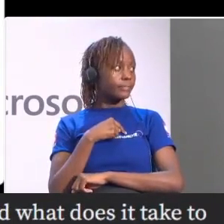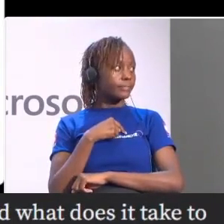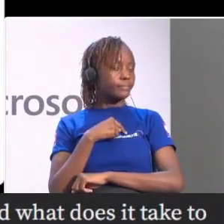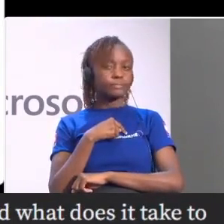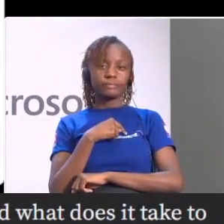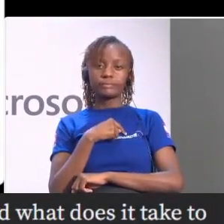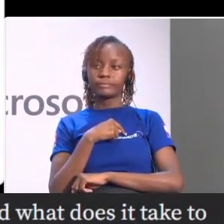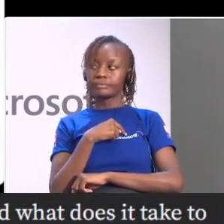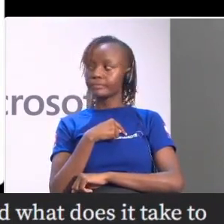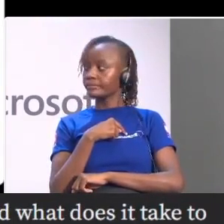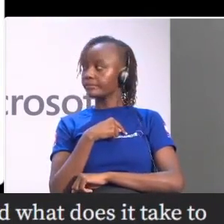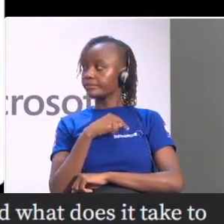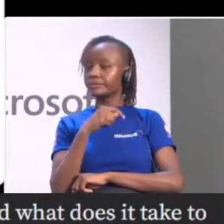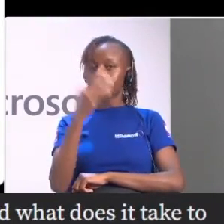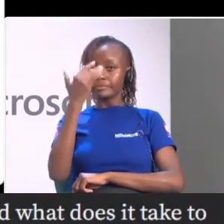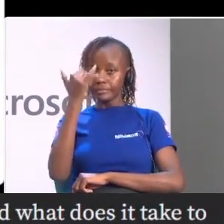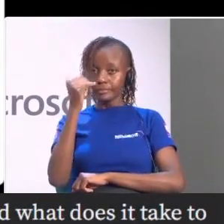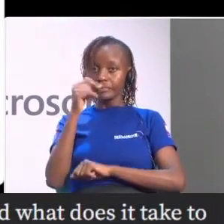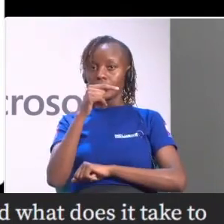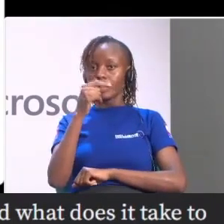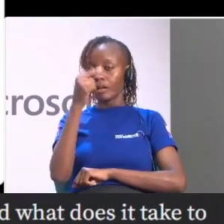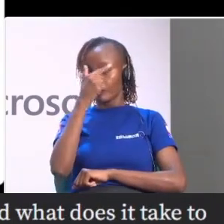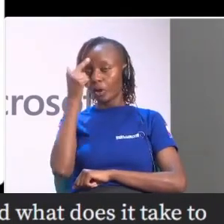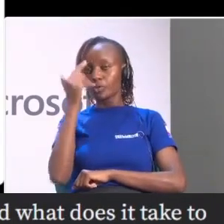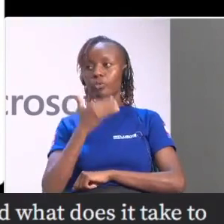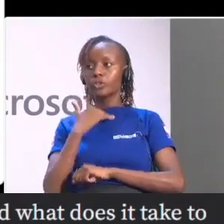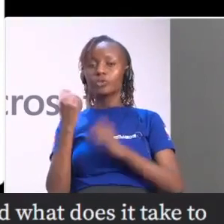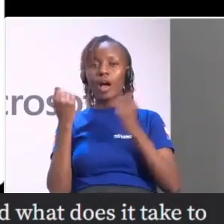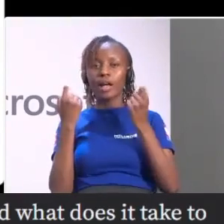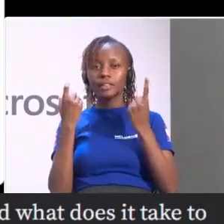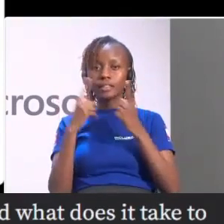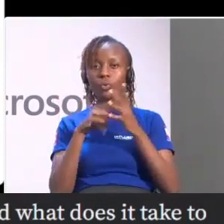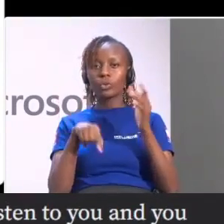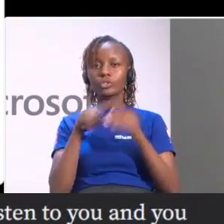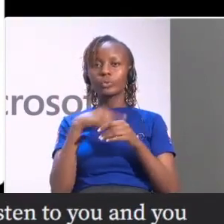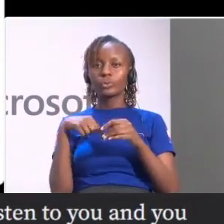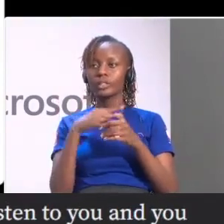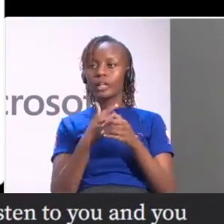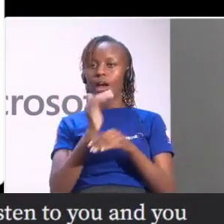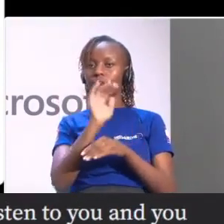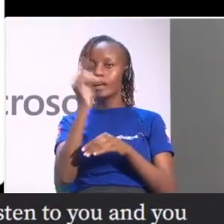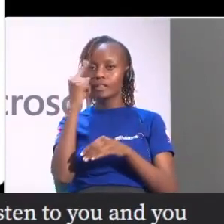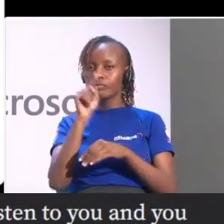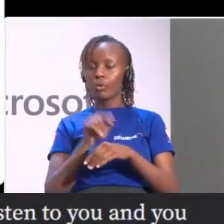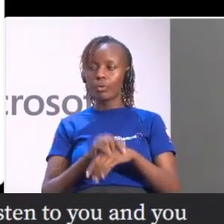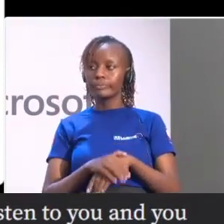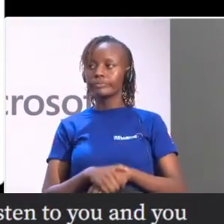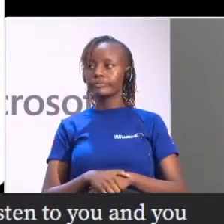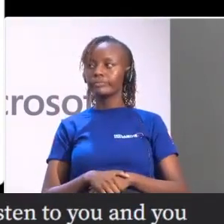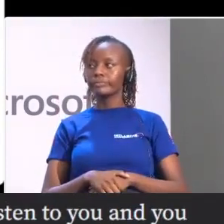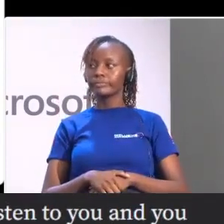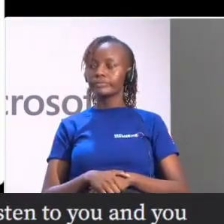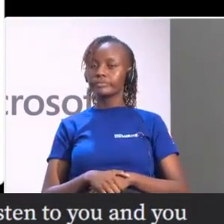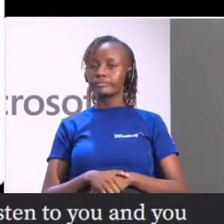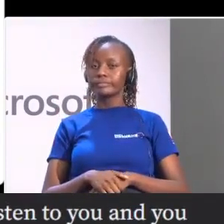so that we can understand what we are asking for. Right. Exactly. No, yeah,